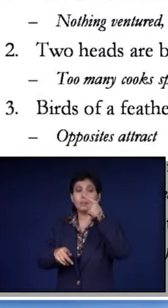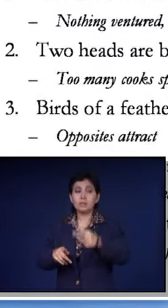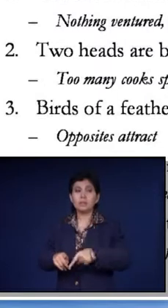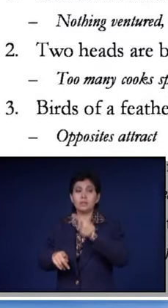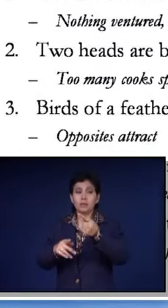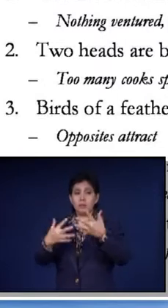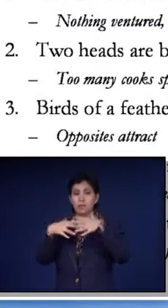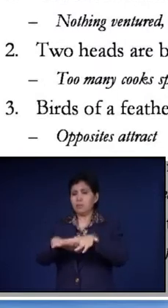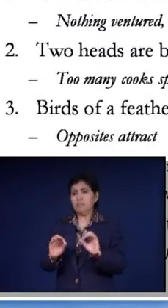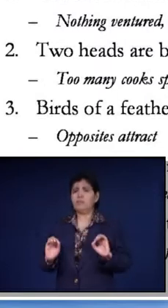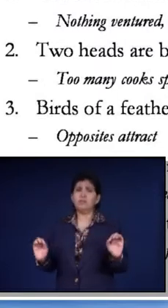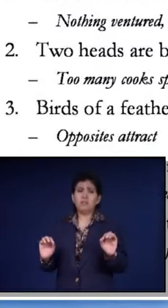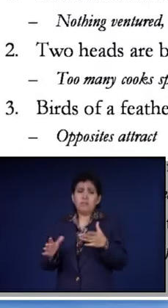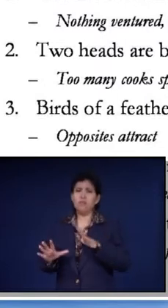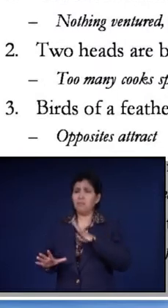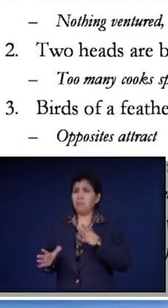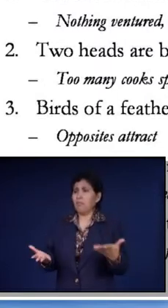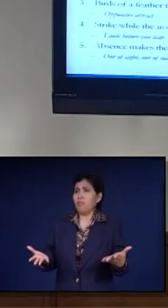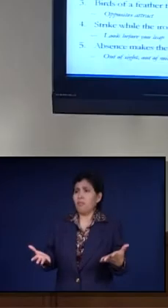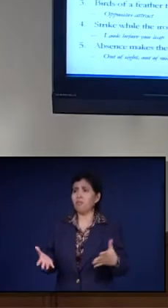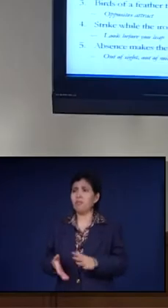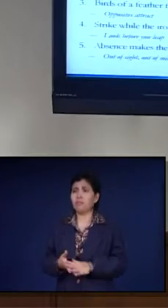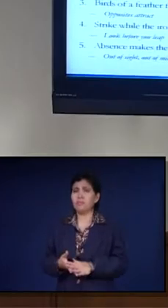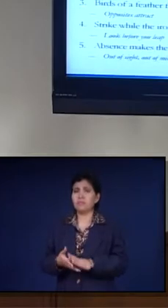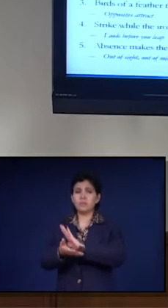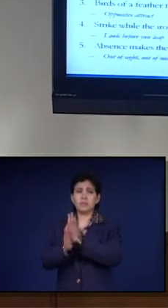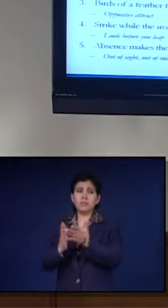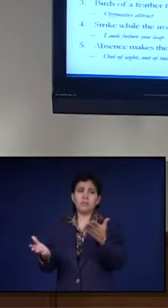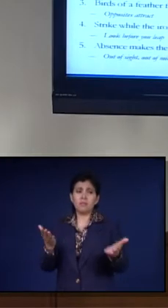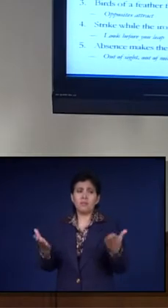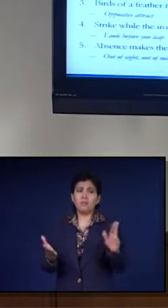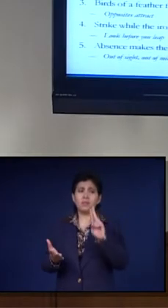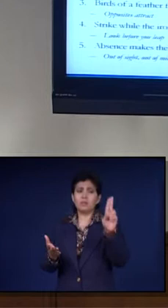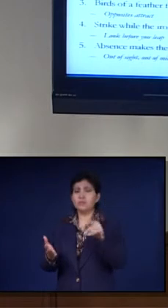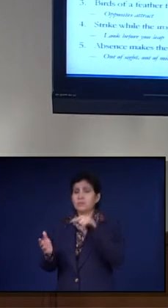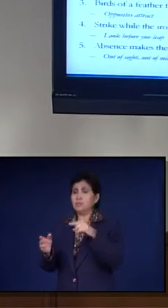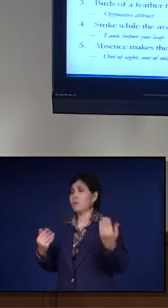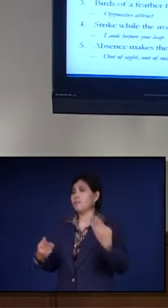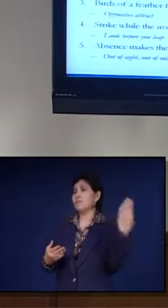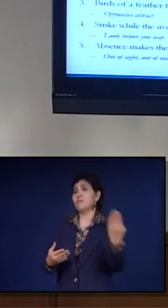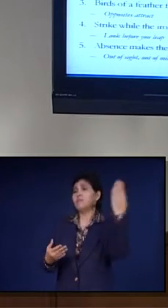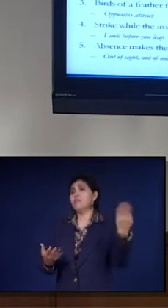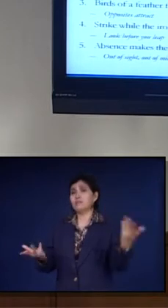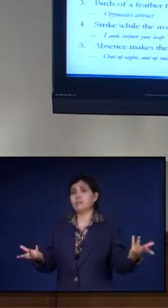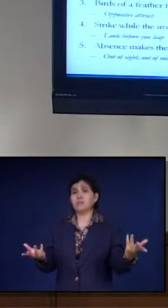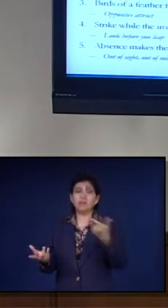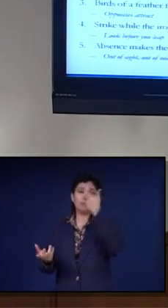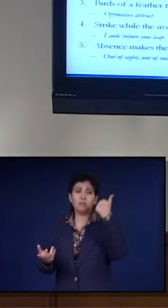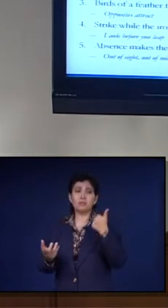gained. If you don't take that chance, you might not even be famous at all. It's because by chance,